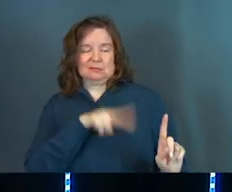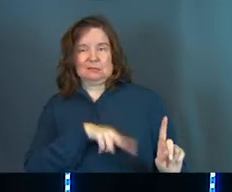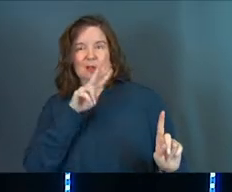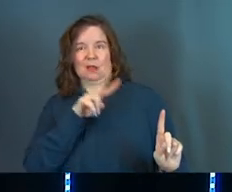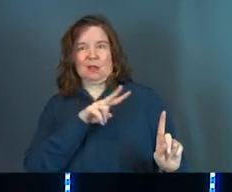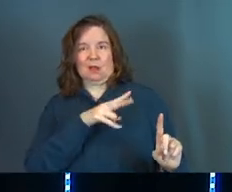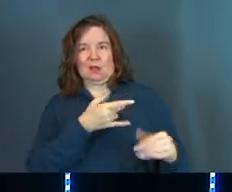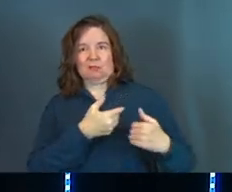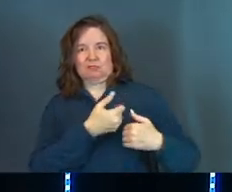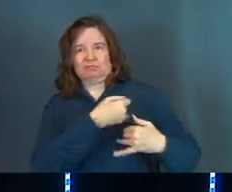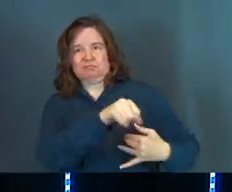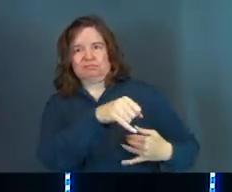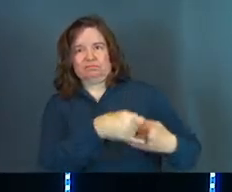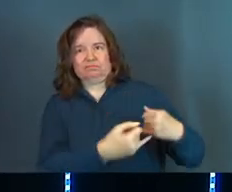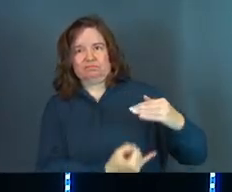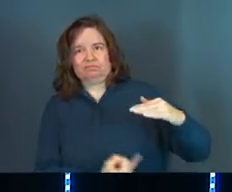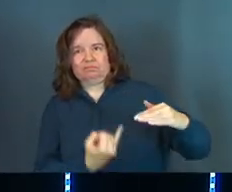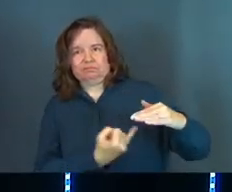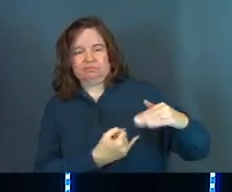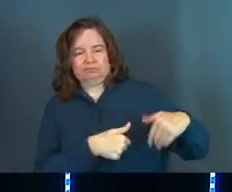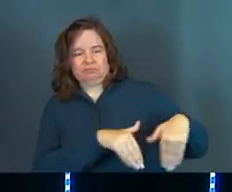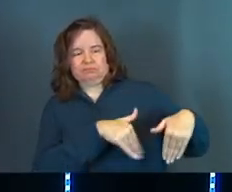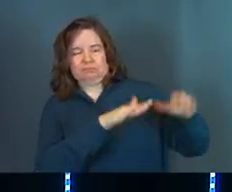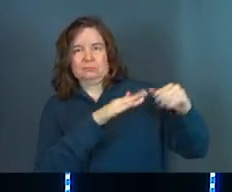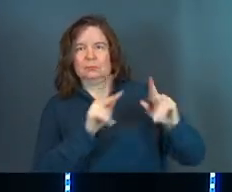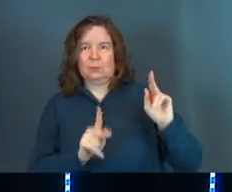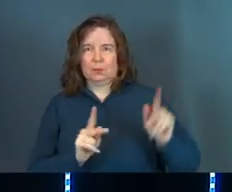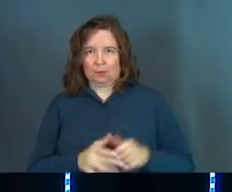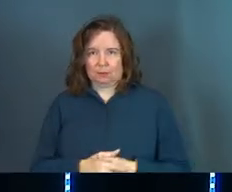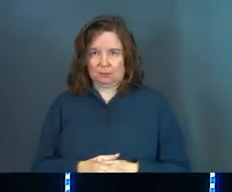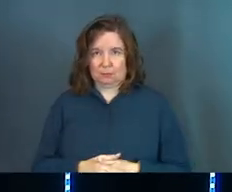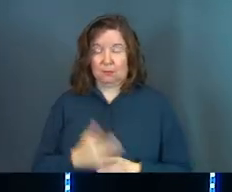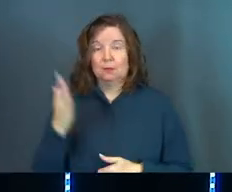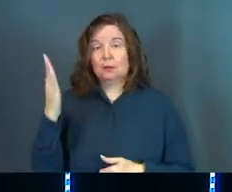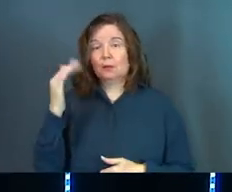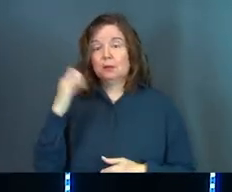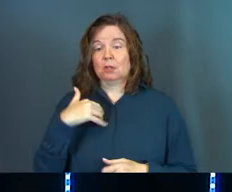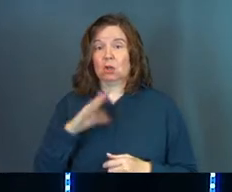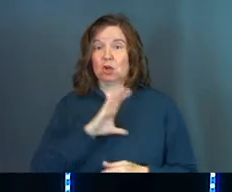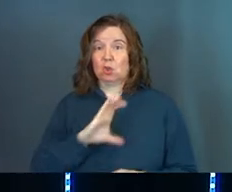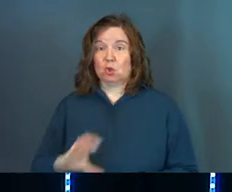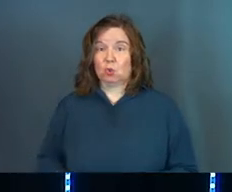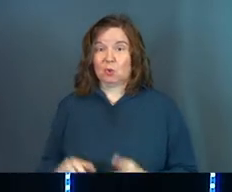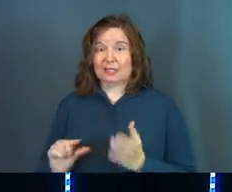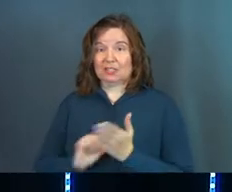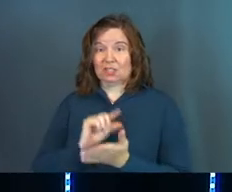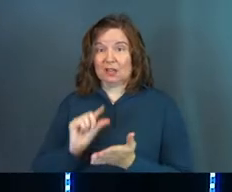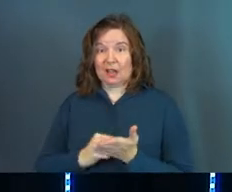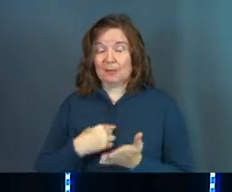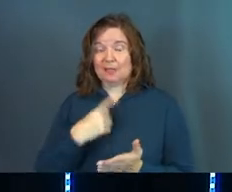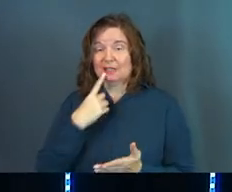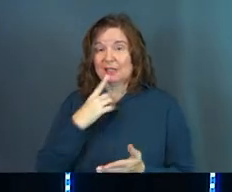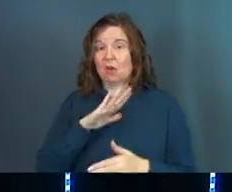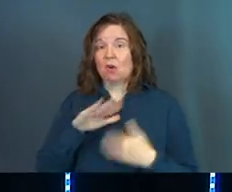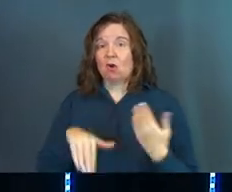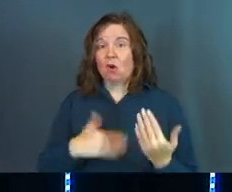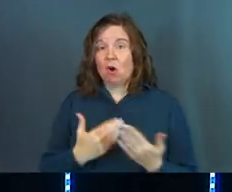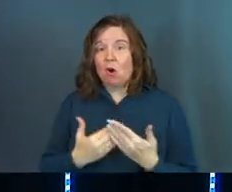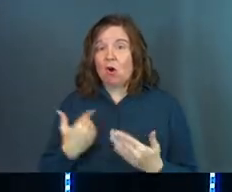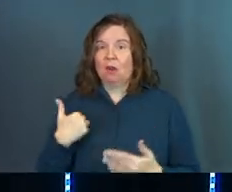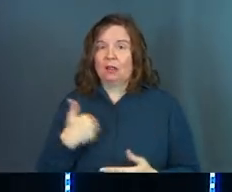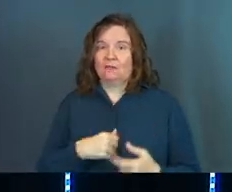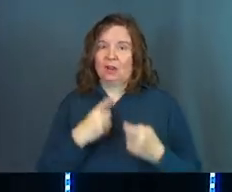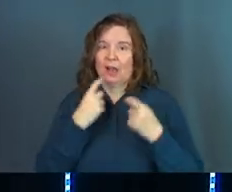and ostracizing and shaming people. Because the Christian gospel says that all of us